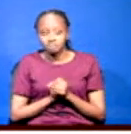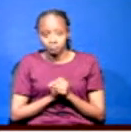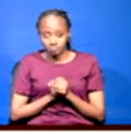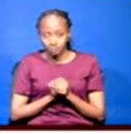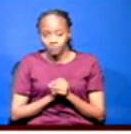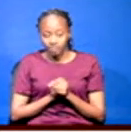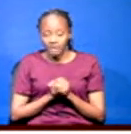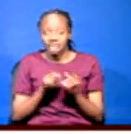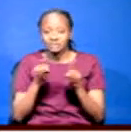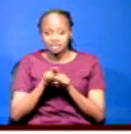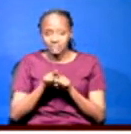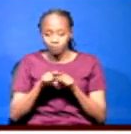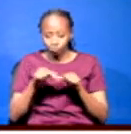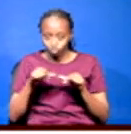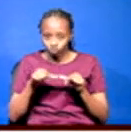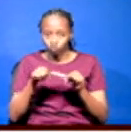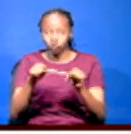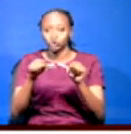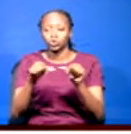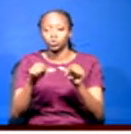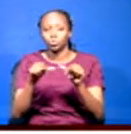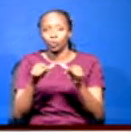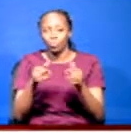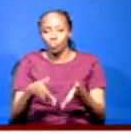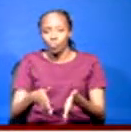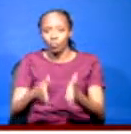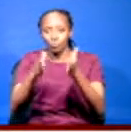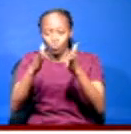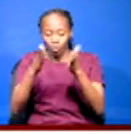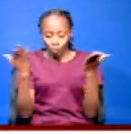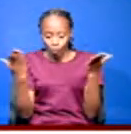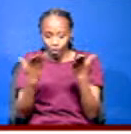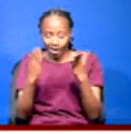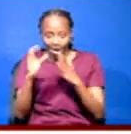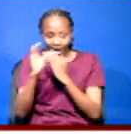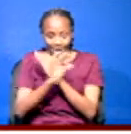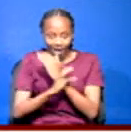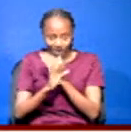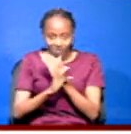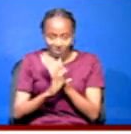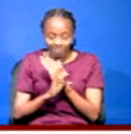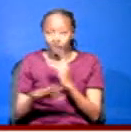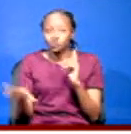directions that the country needs to move in to achieve our health agenda.